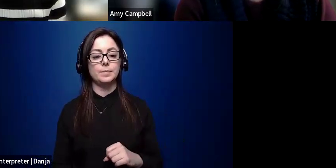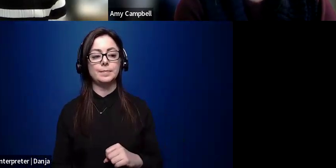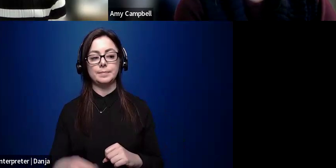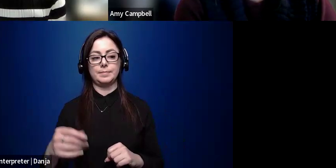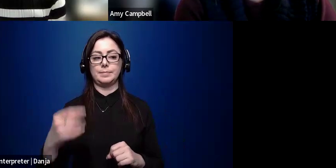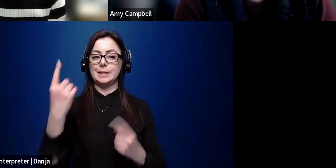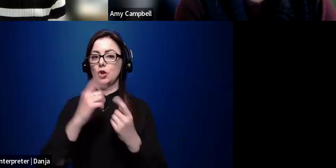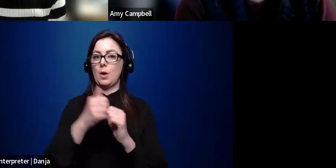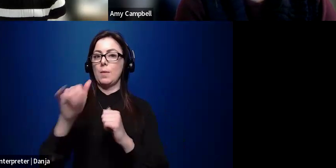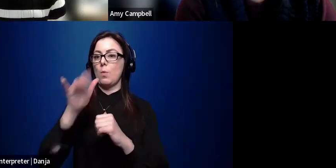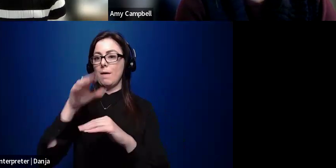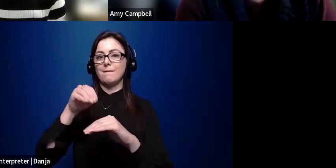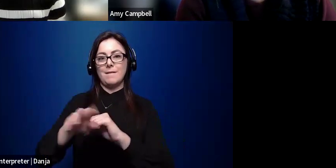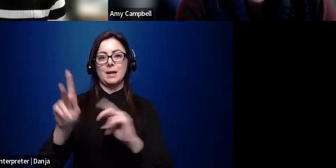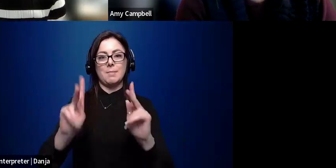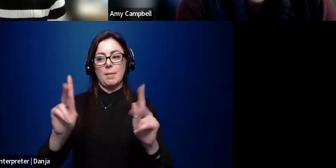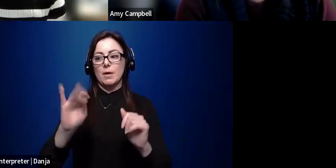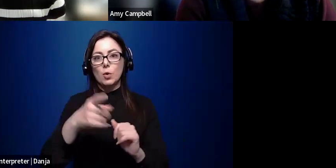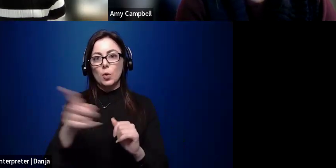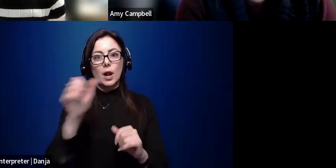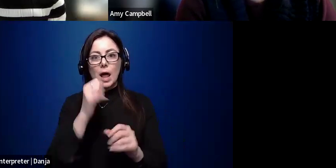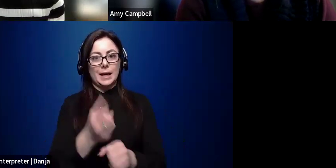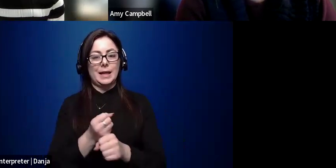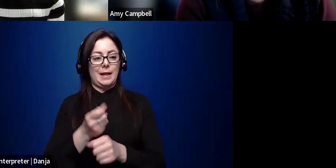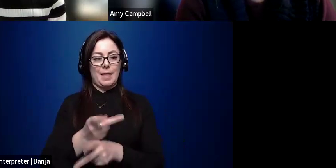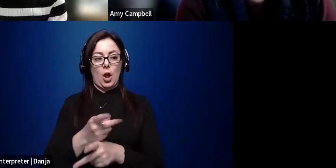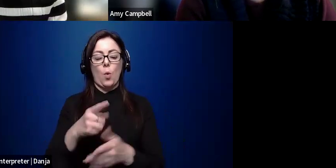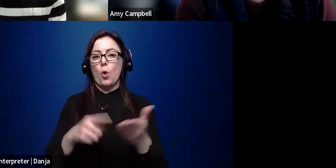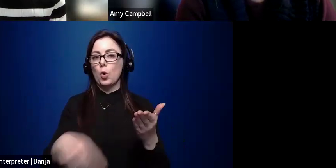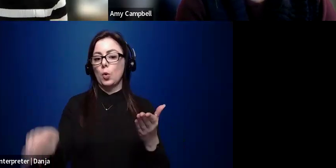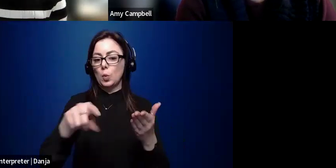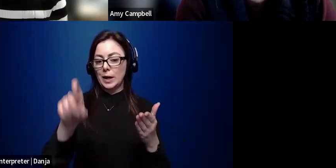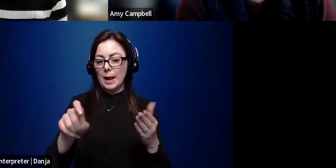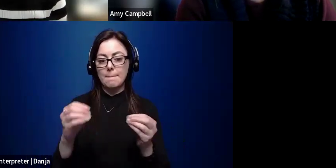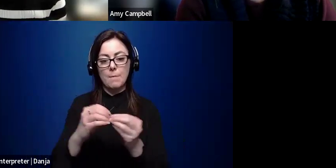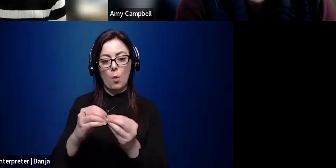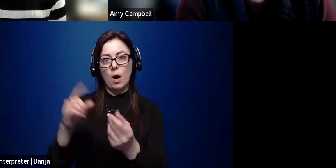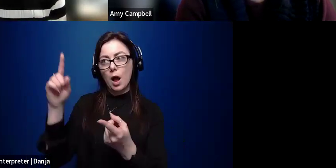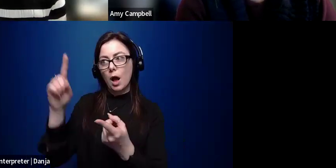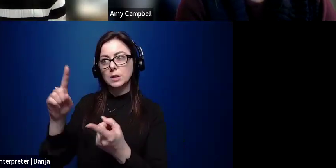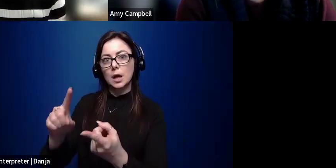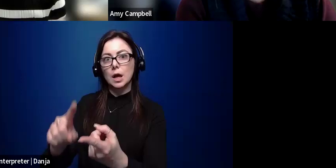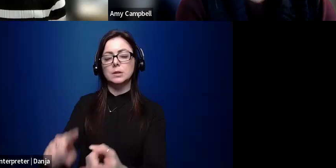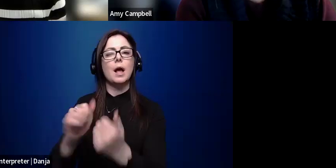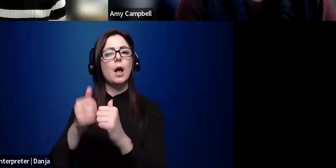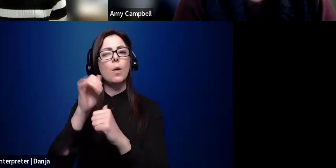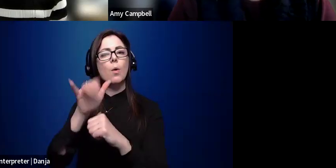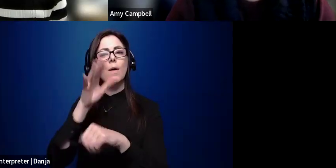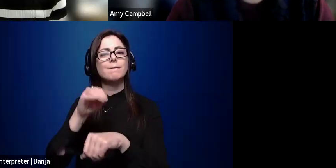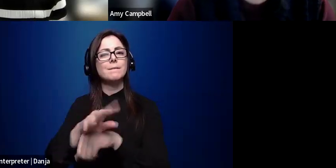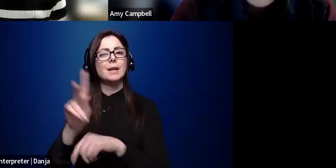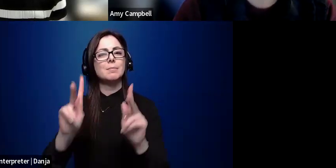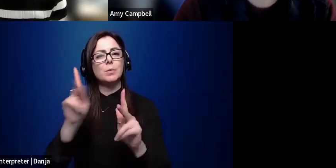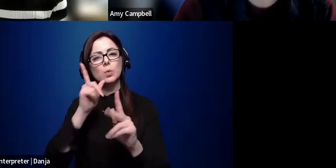affect people if you're not getting the care that you need right now and more cuts are made. How will that affect people